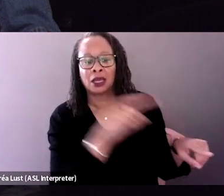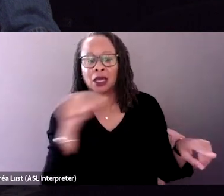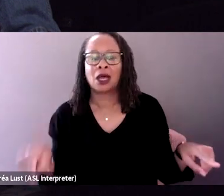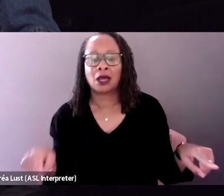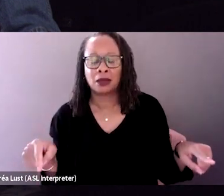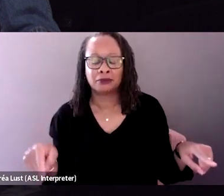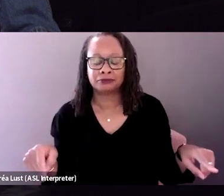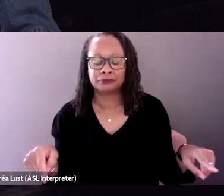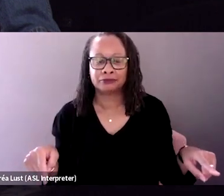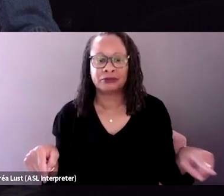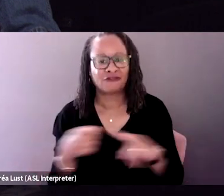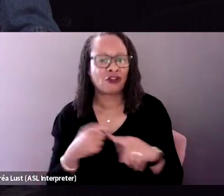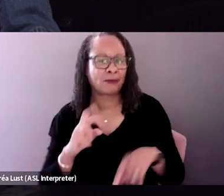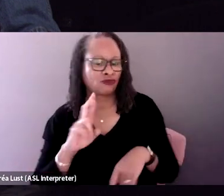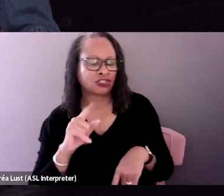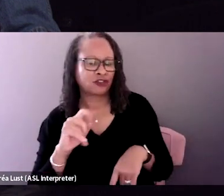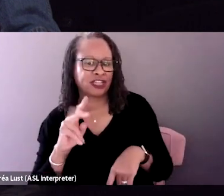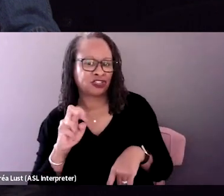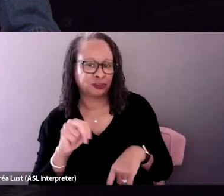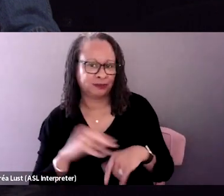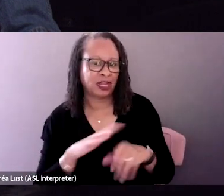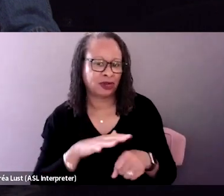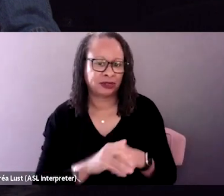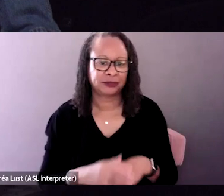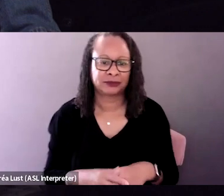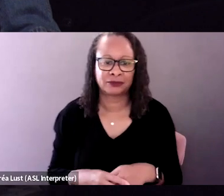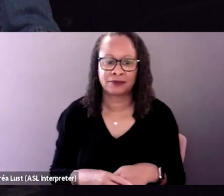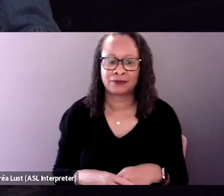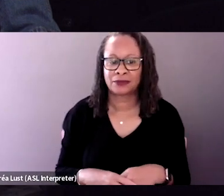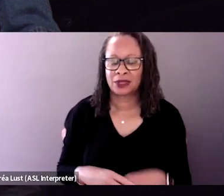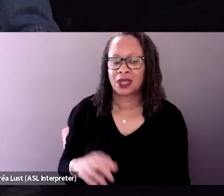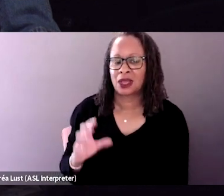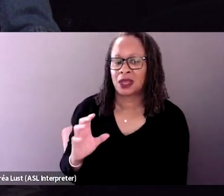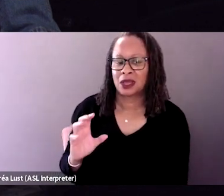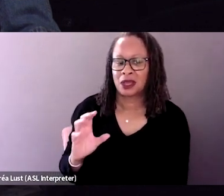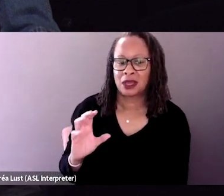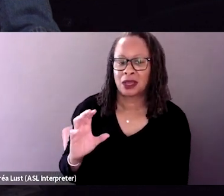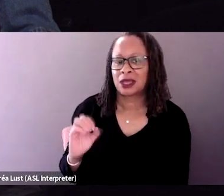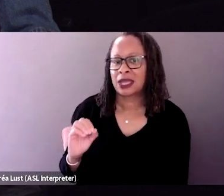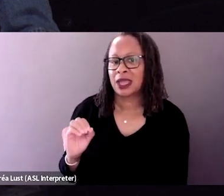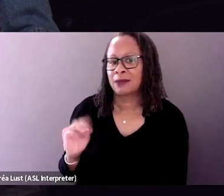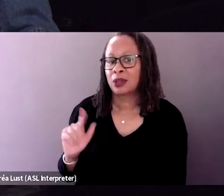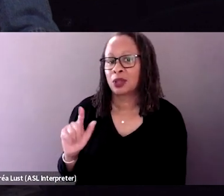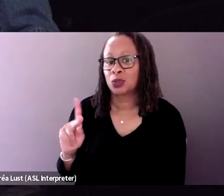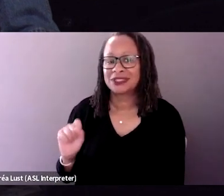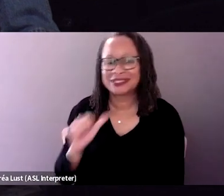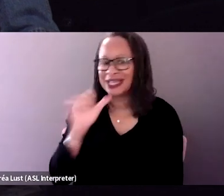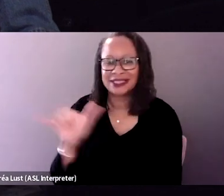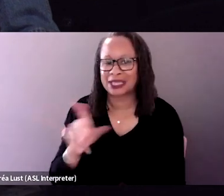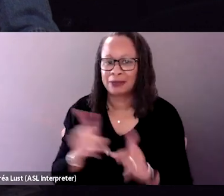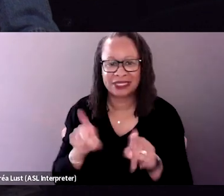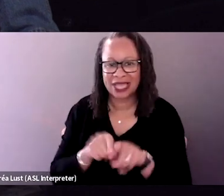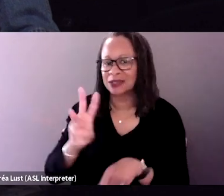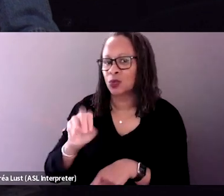so I didn't really understand the question. The sugar, so it's not the same place as Kamloops. If you keep going north,